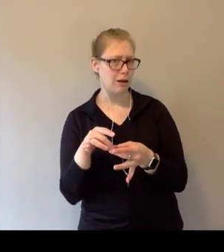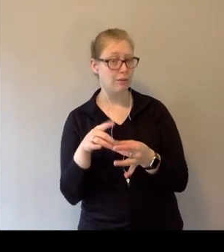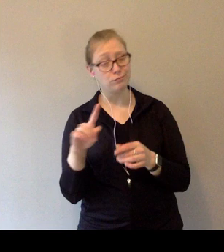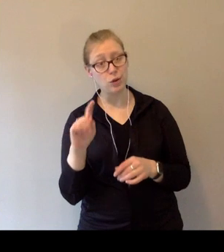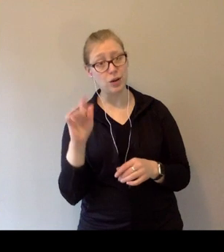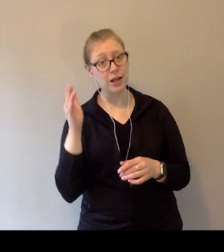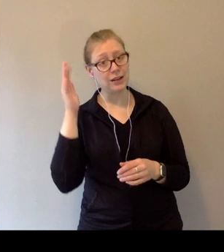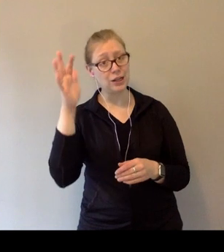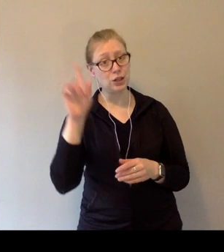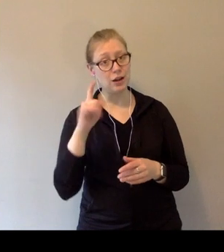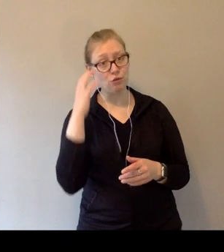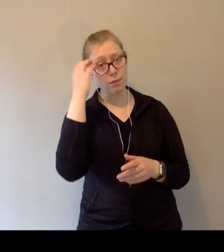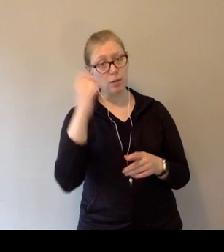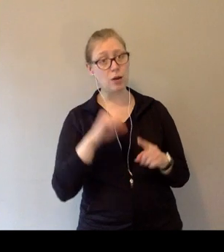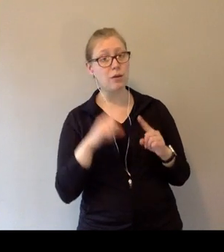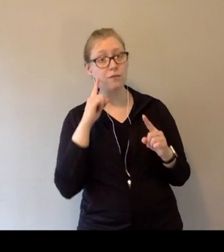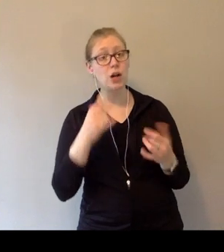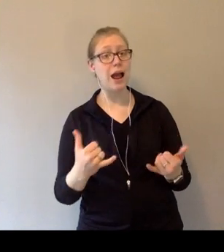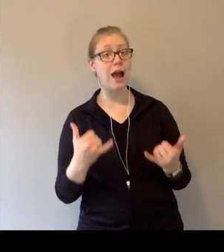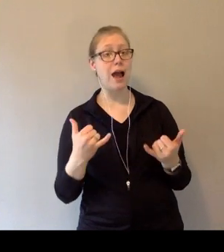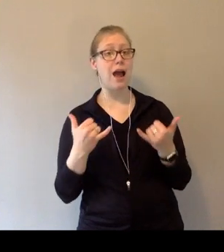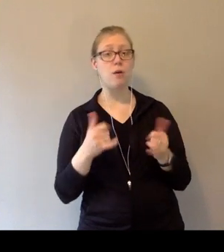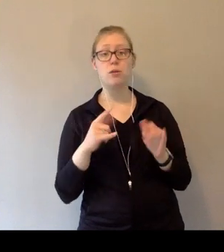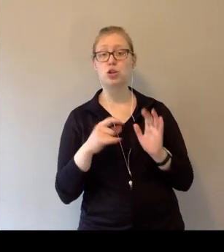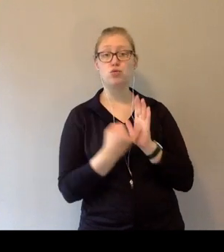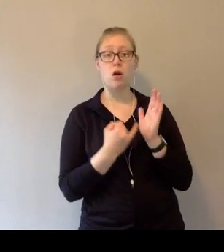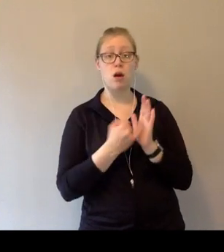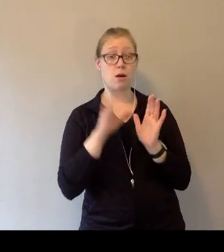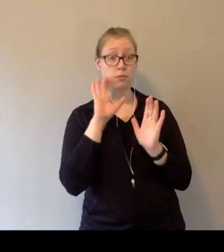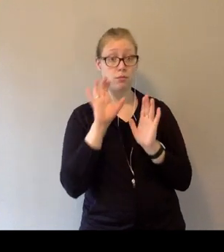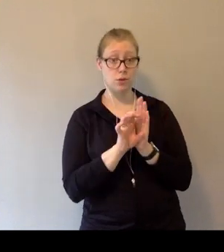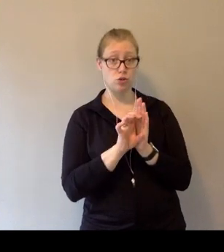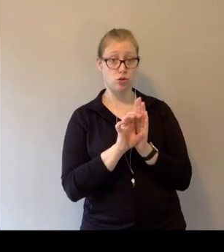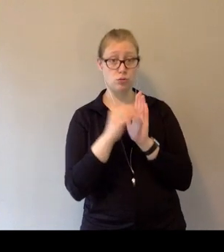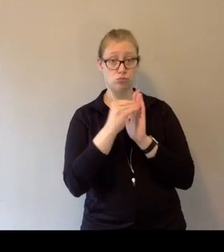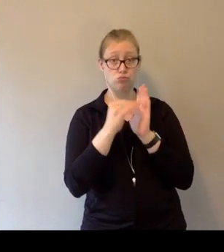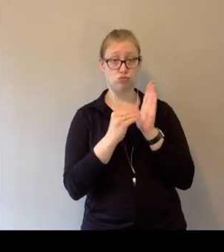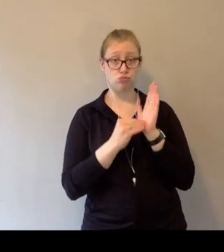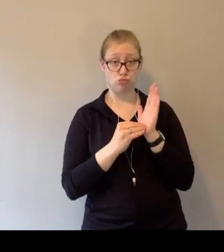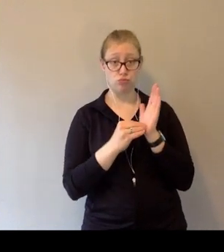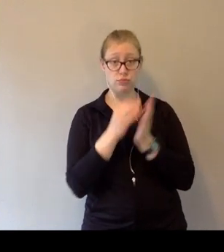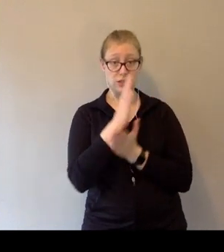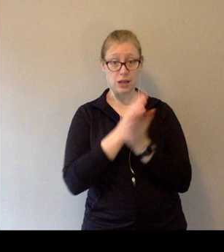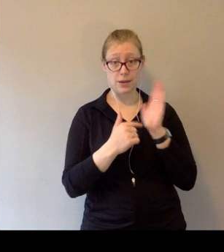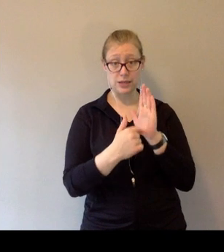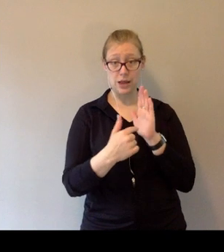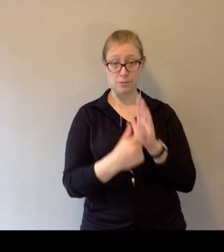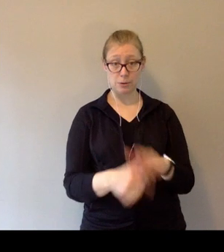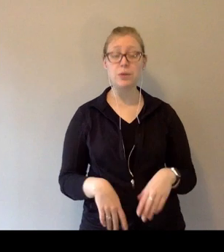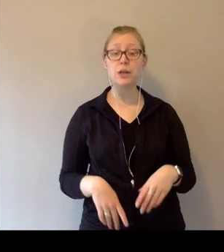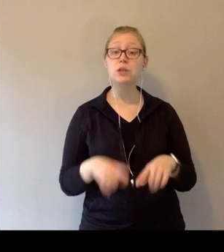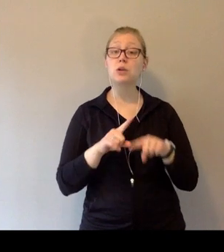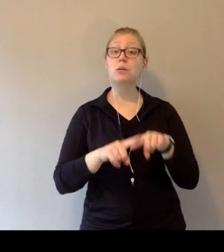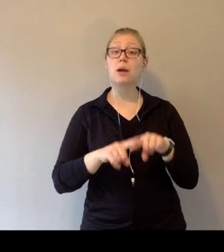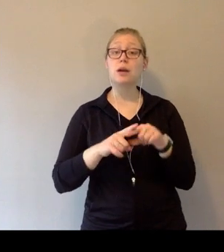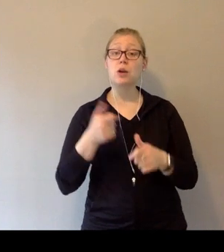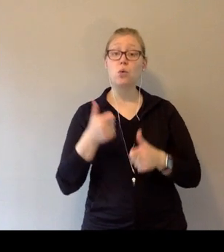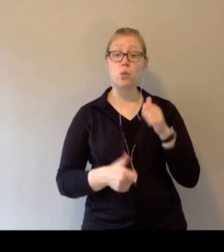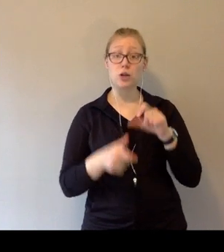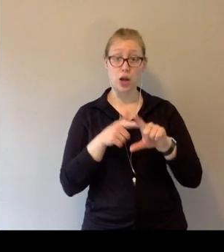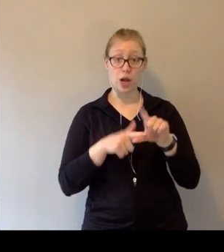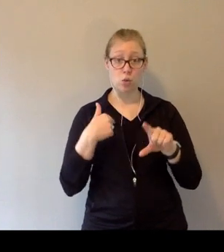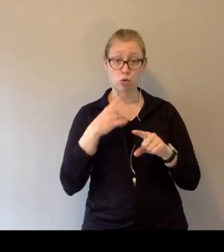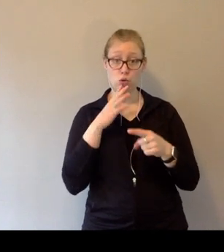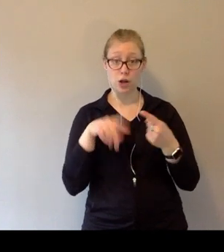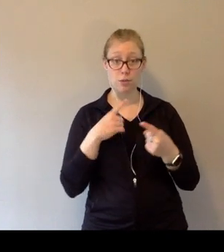right now, make sure you're drawing a picture and putting some examples. So again, it depends what angle we're talking about, and this also has